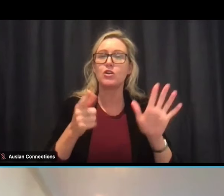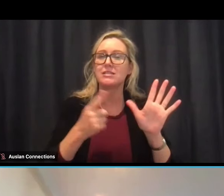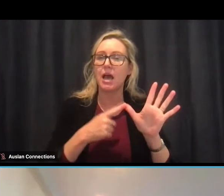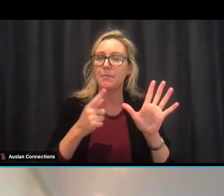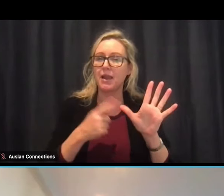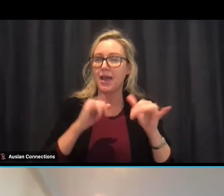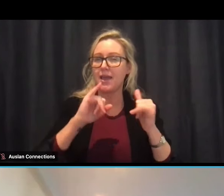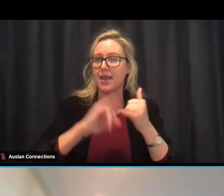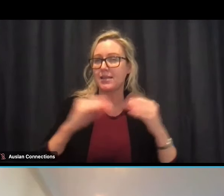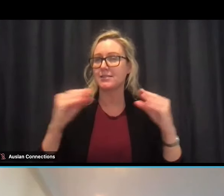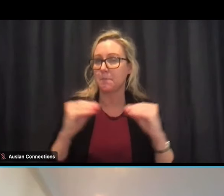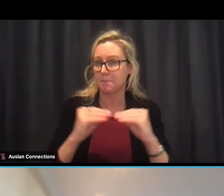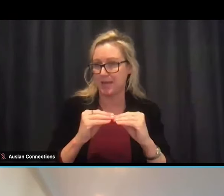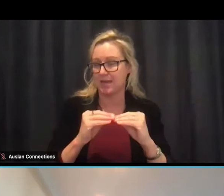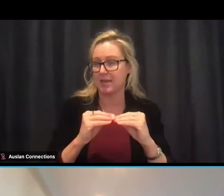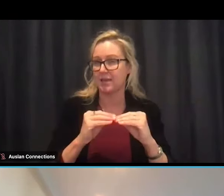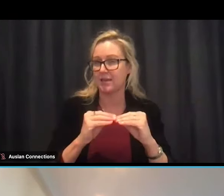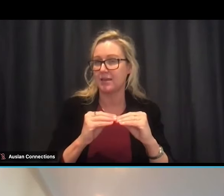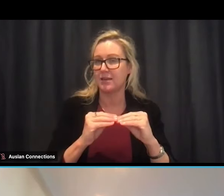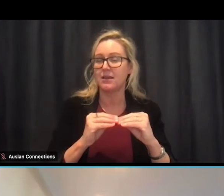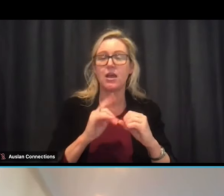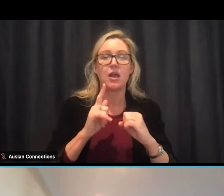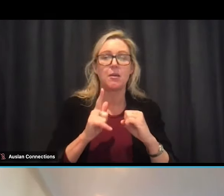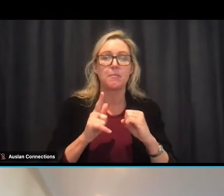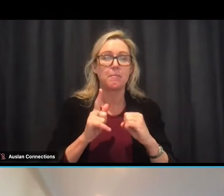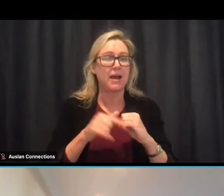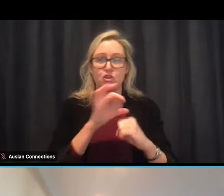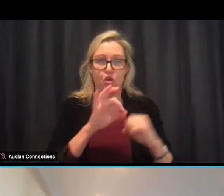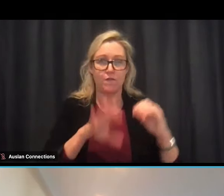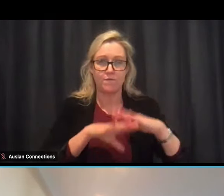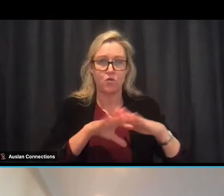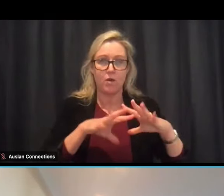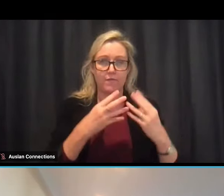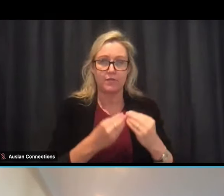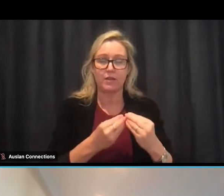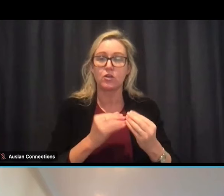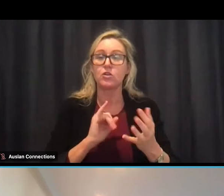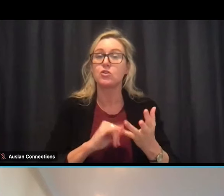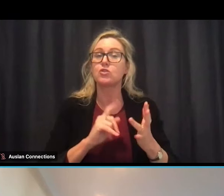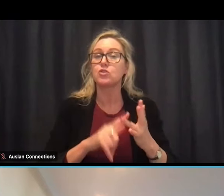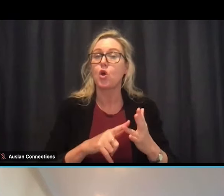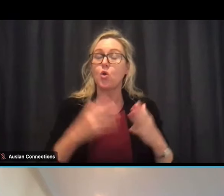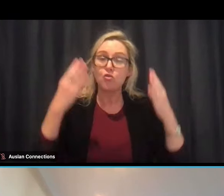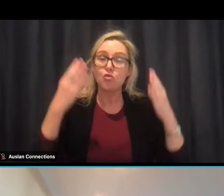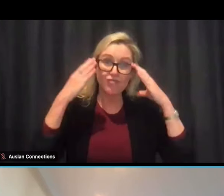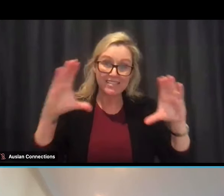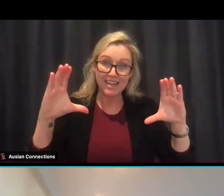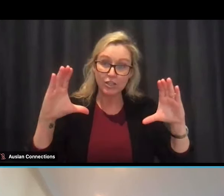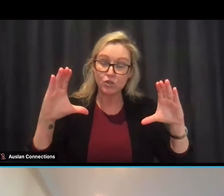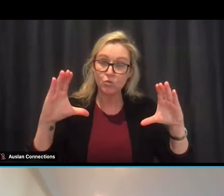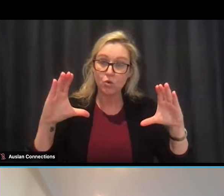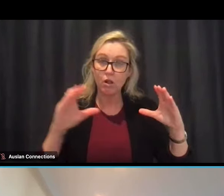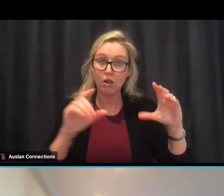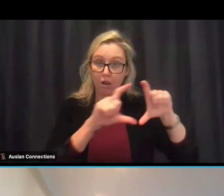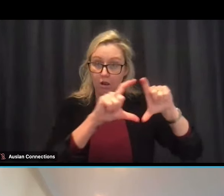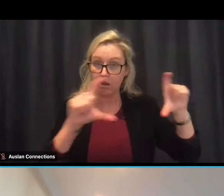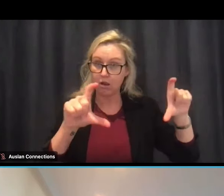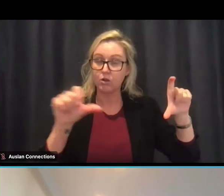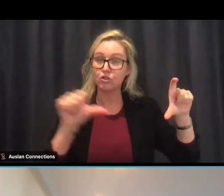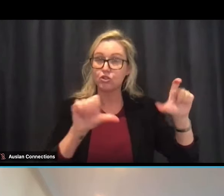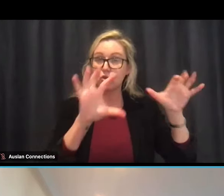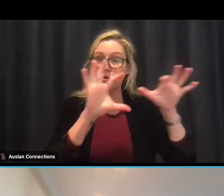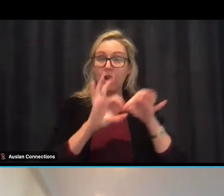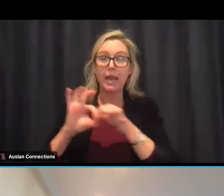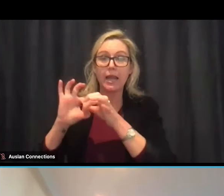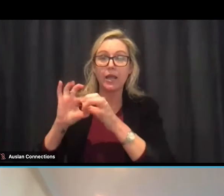but doesn't have to be entirely. So again, when we're looking at it, the residential segment should tie up with what's